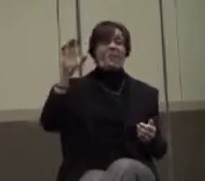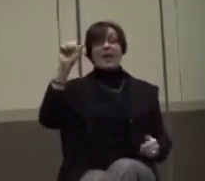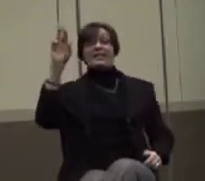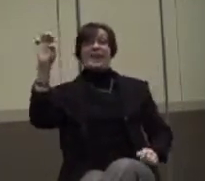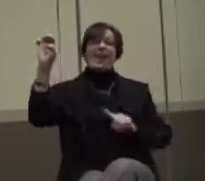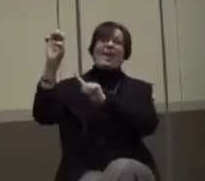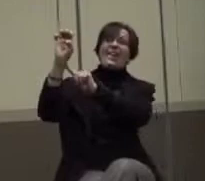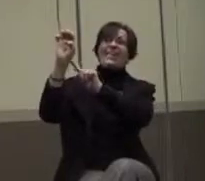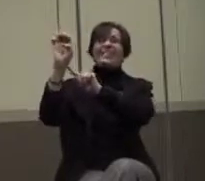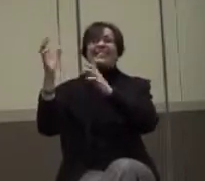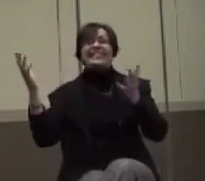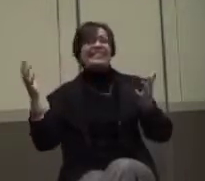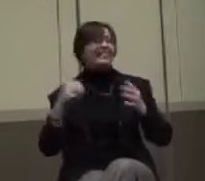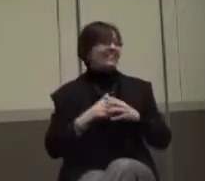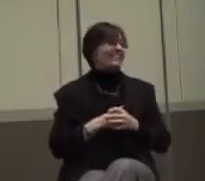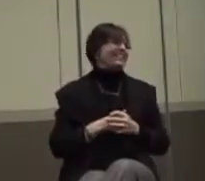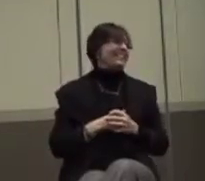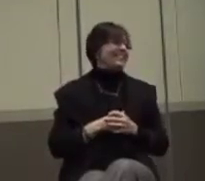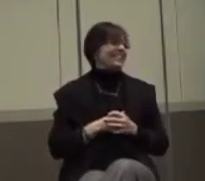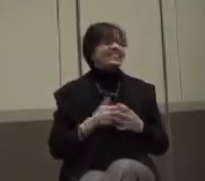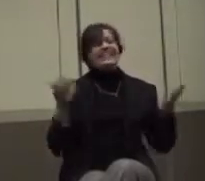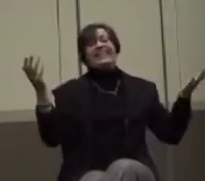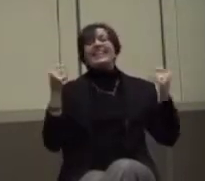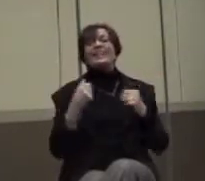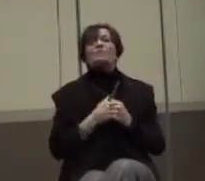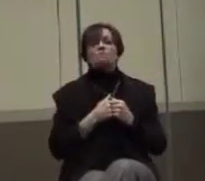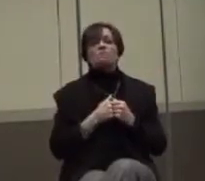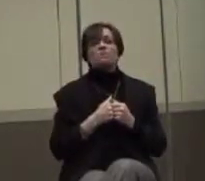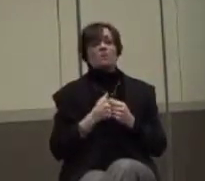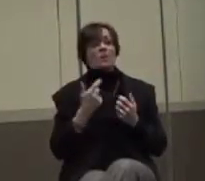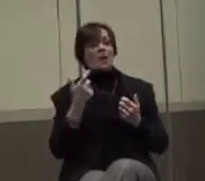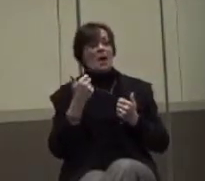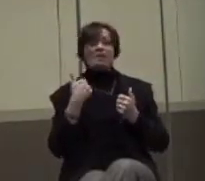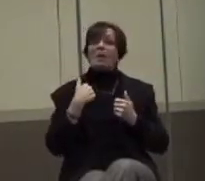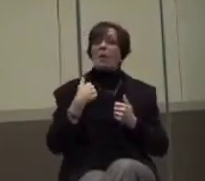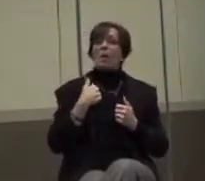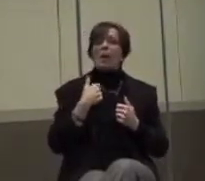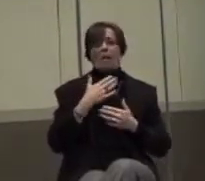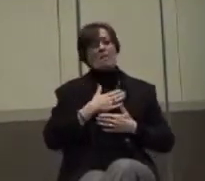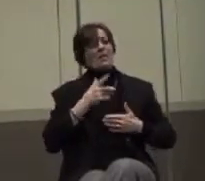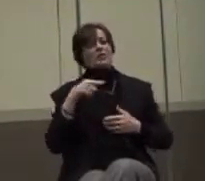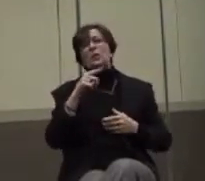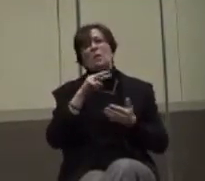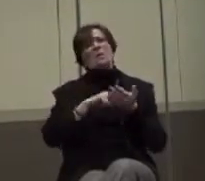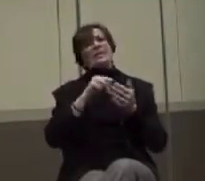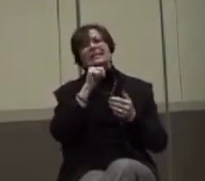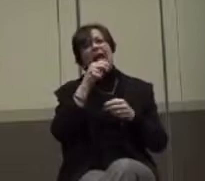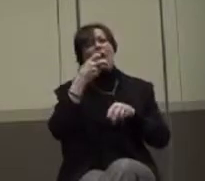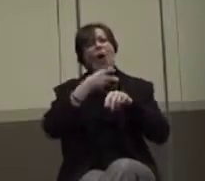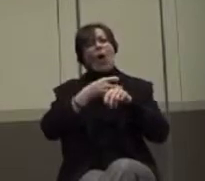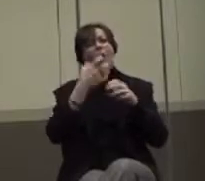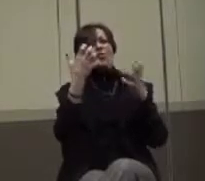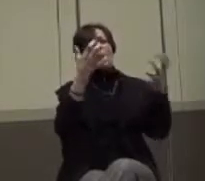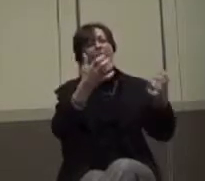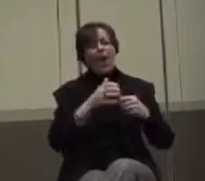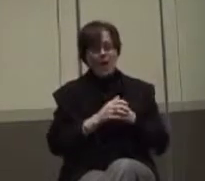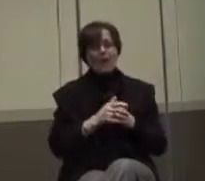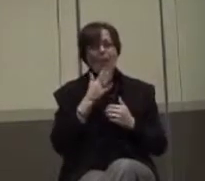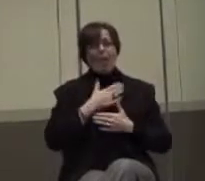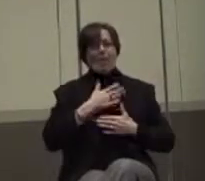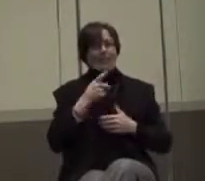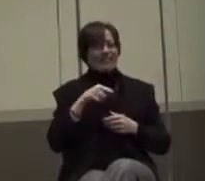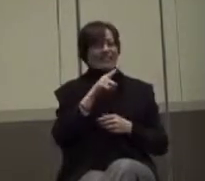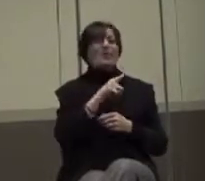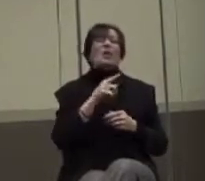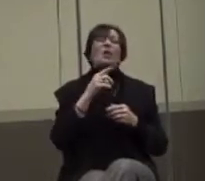Okay. All right, well, I think I can please you guys. Okay, this is not going to be a hard crowd. Okay, good. All right, I wanted to just kind of go through a little bit of